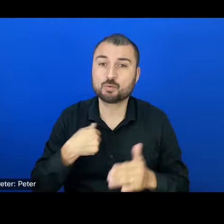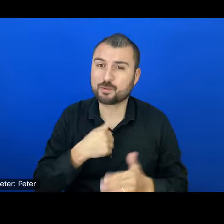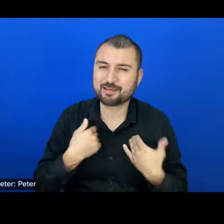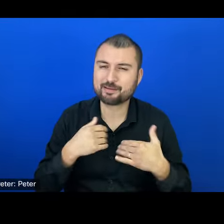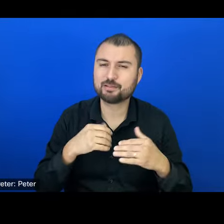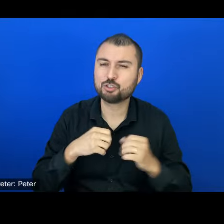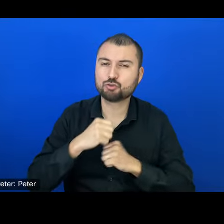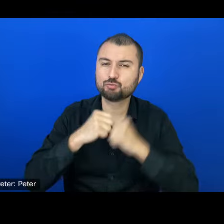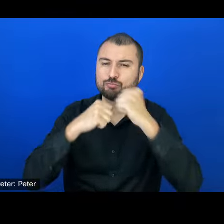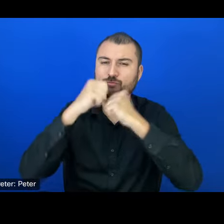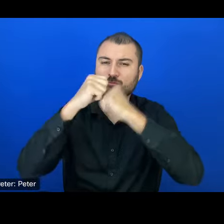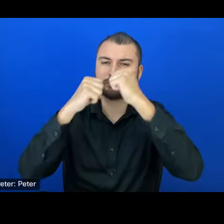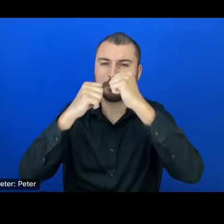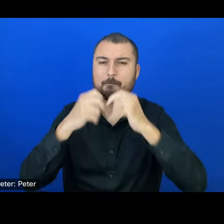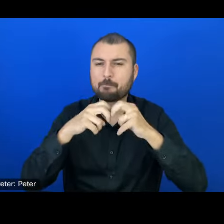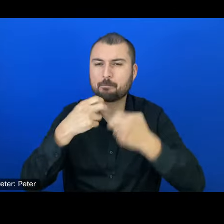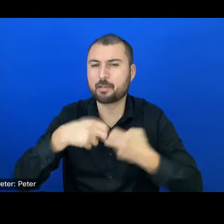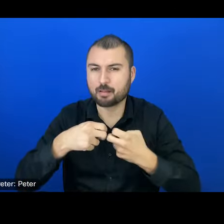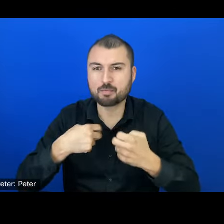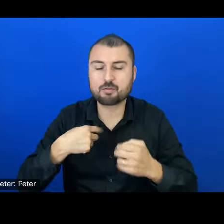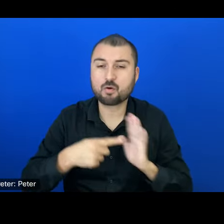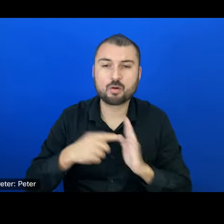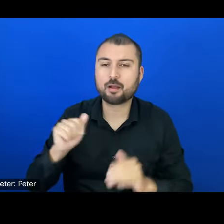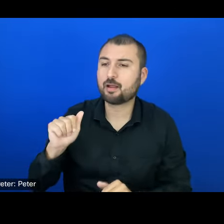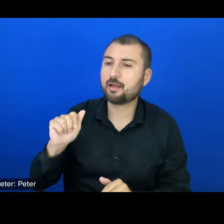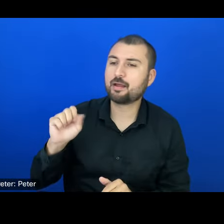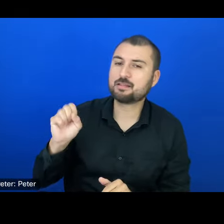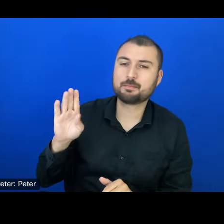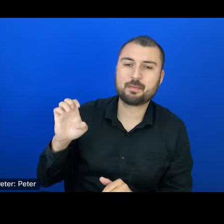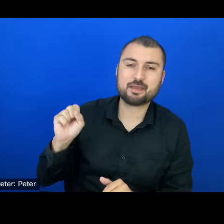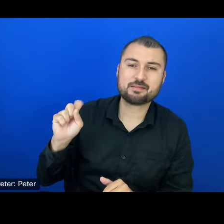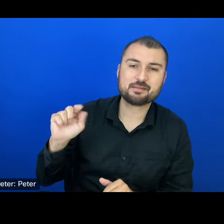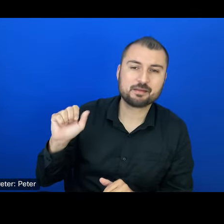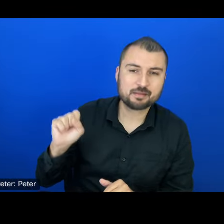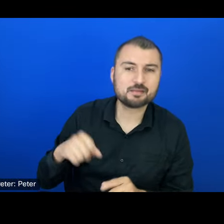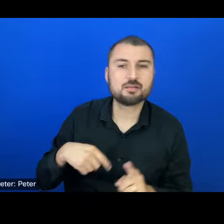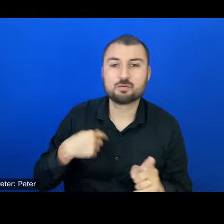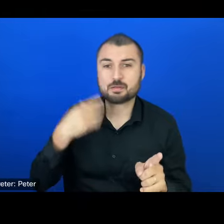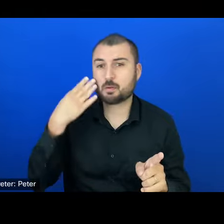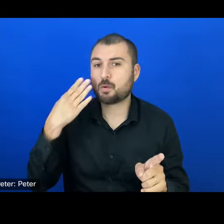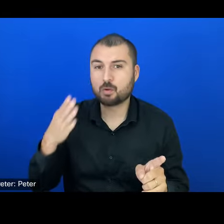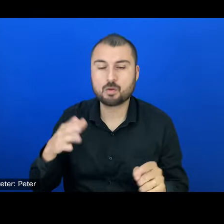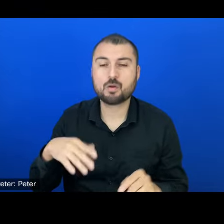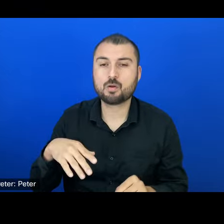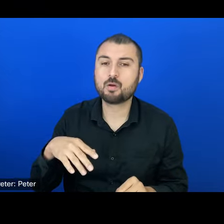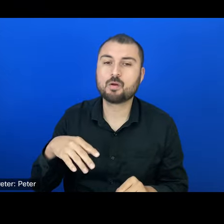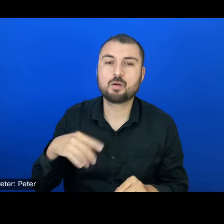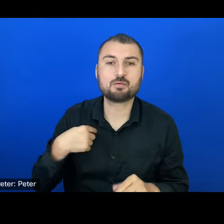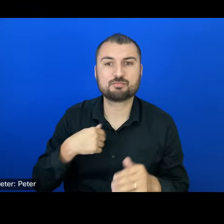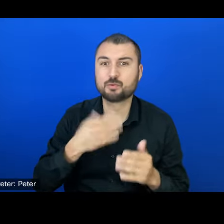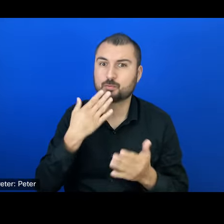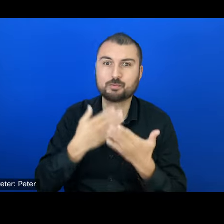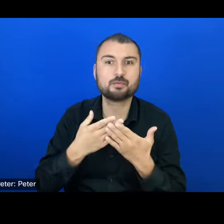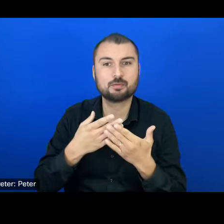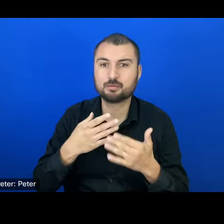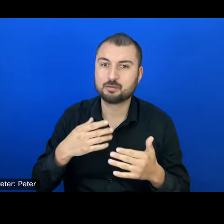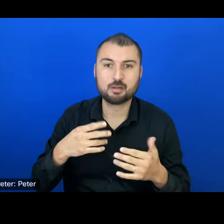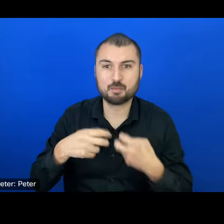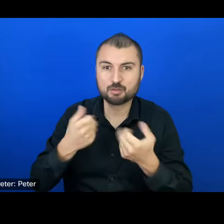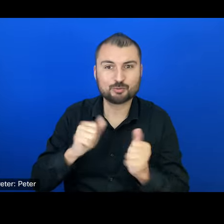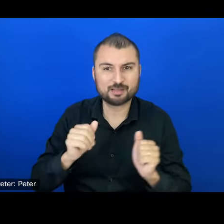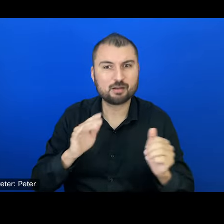know we had, or we find we have asbestos in areas we didn't know. We've done a really good job of trying to figure all that out and get abated